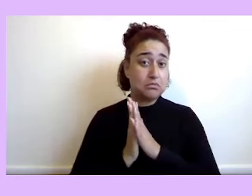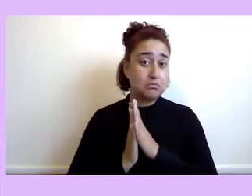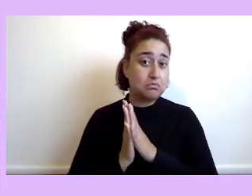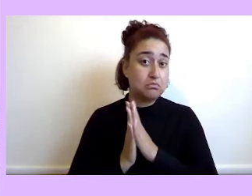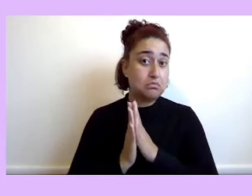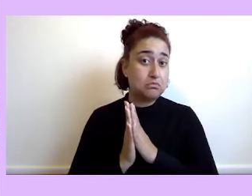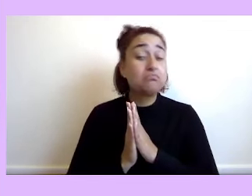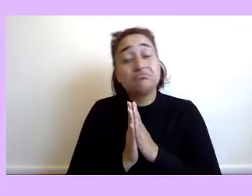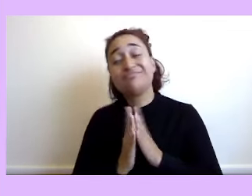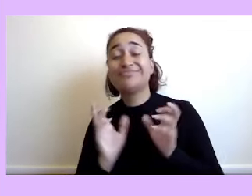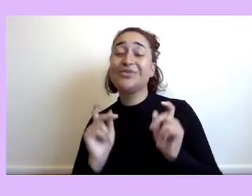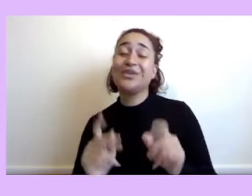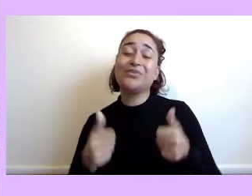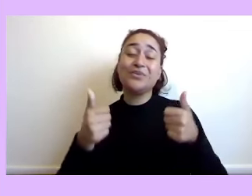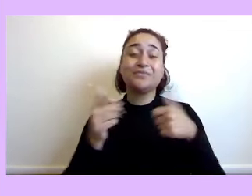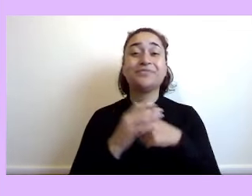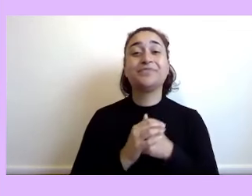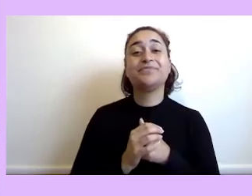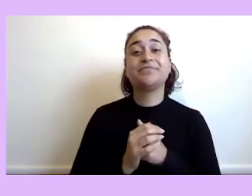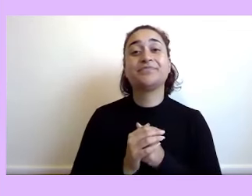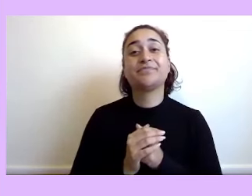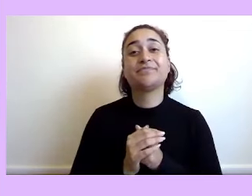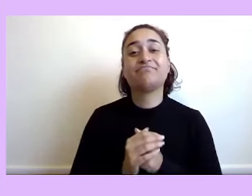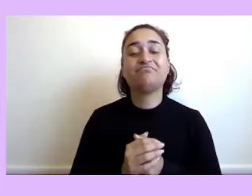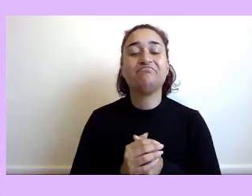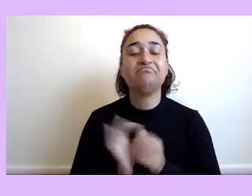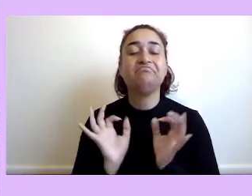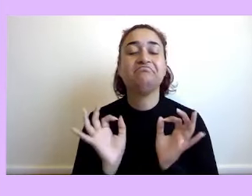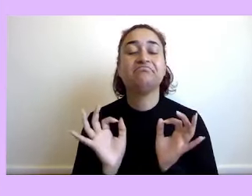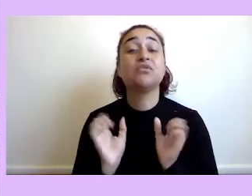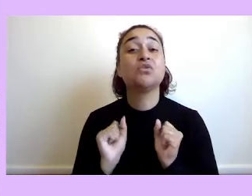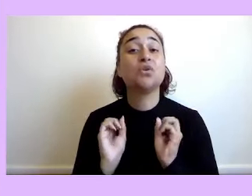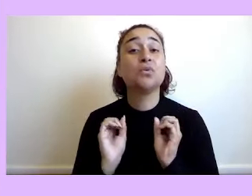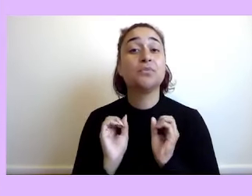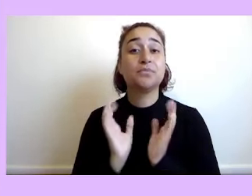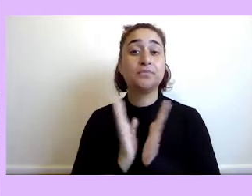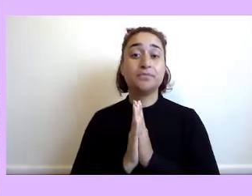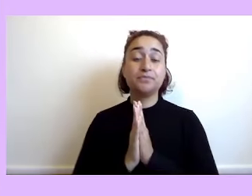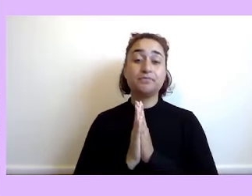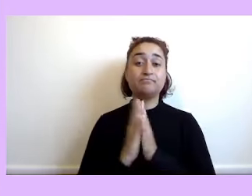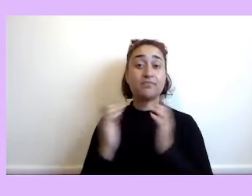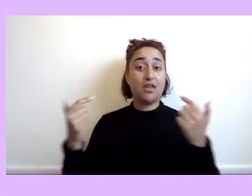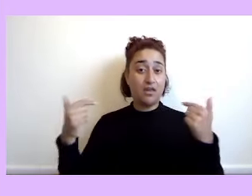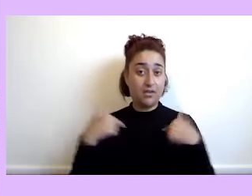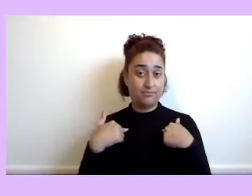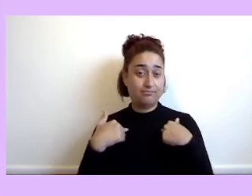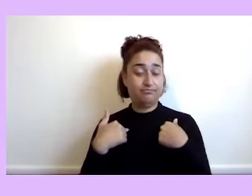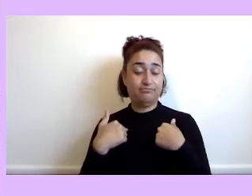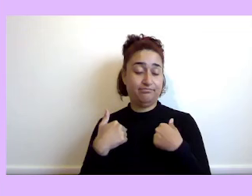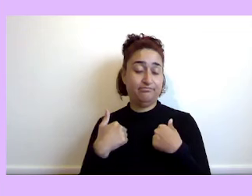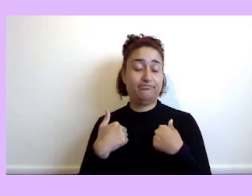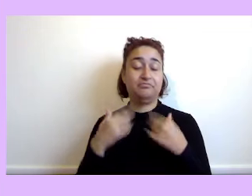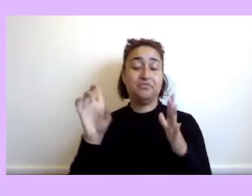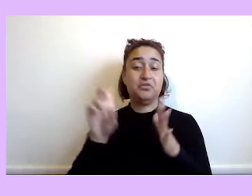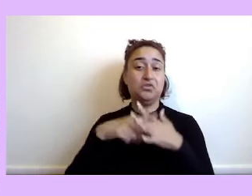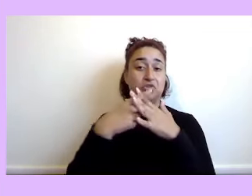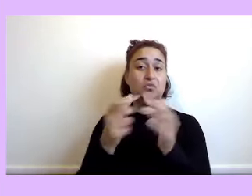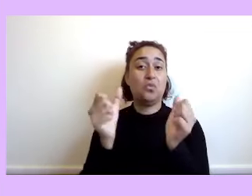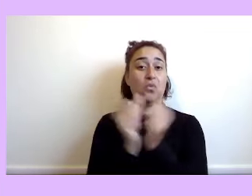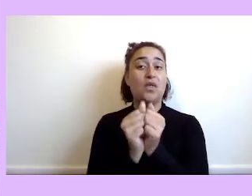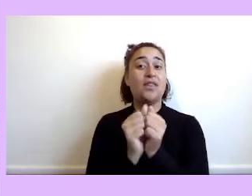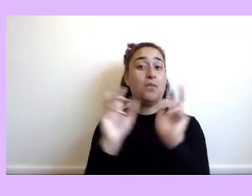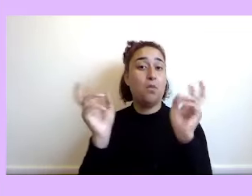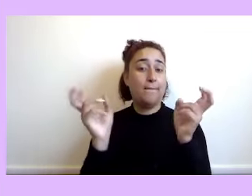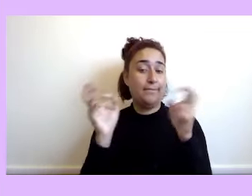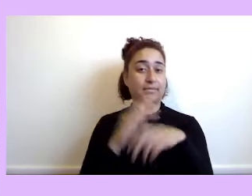All right, great. Fantastic. So I am going to kick us off with a prompt, and